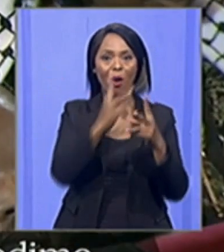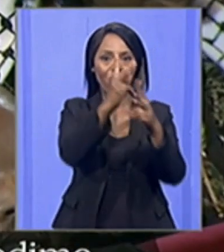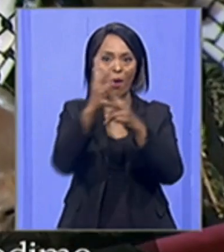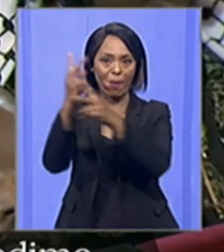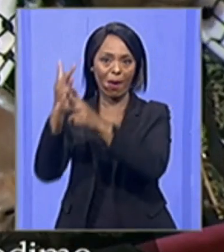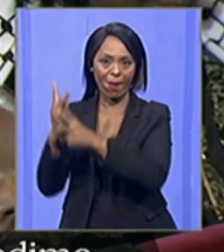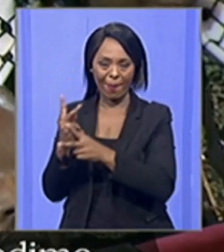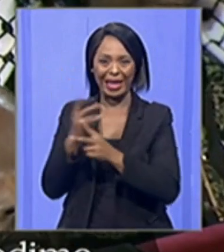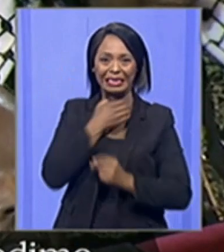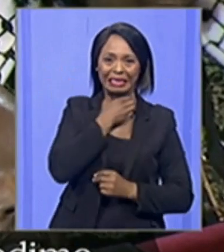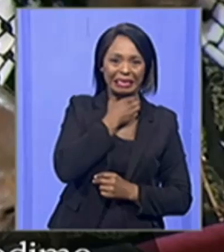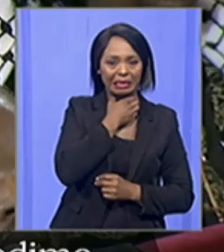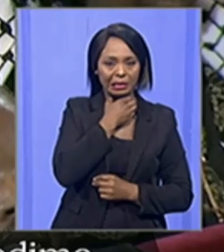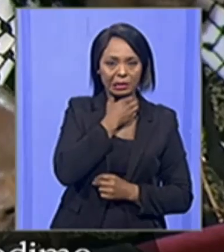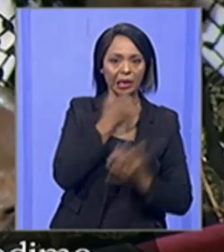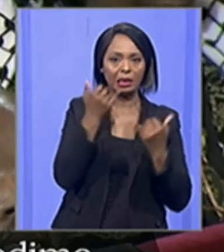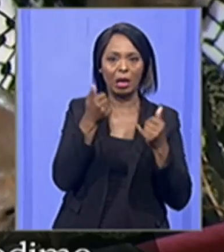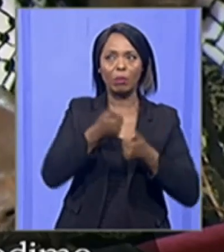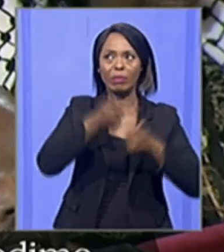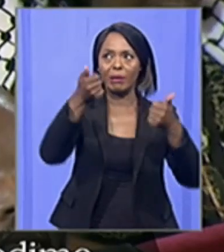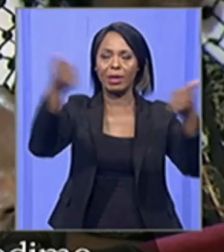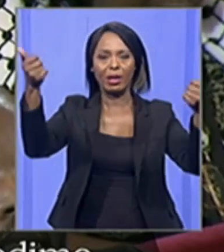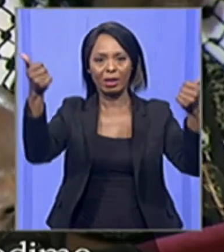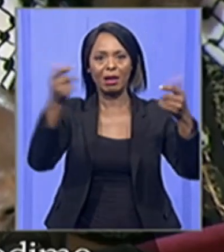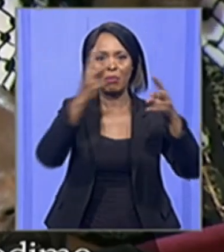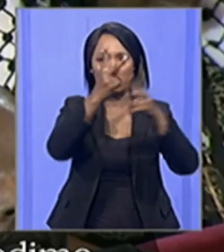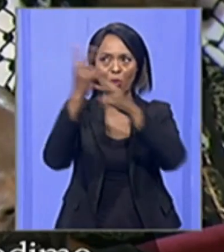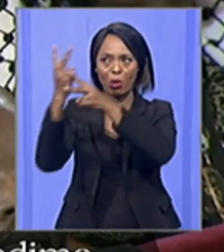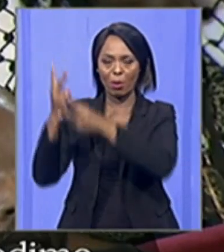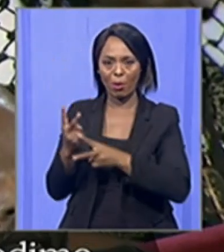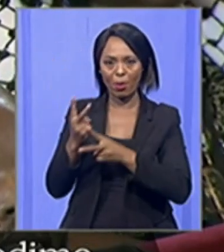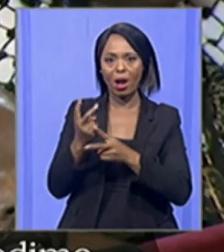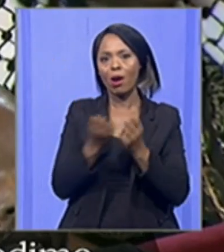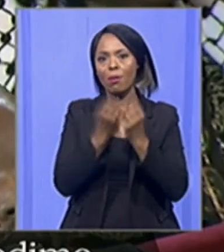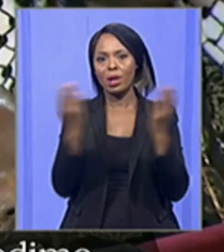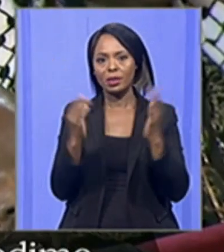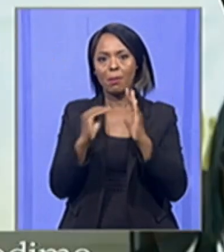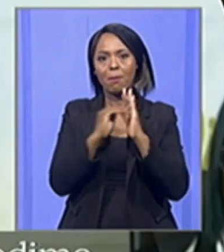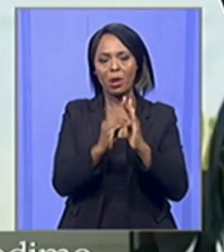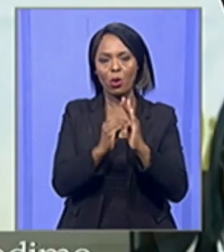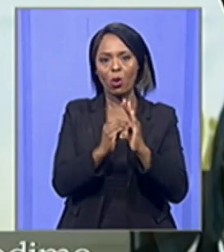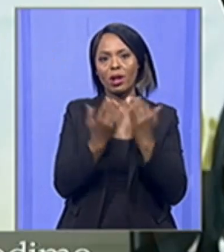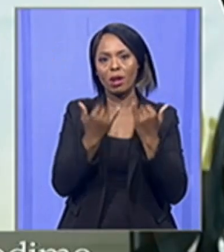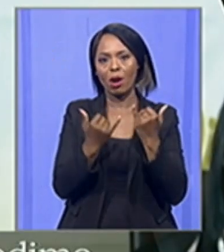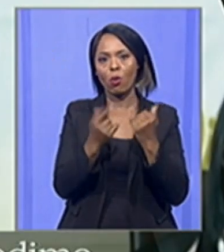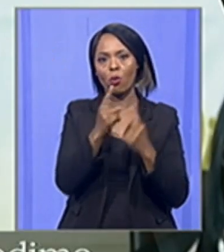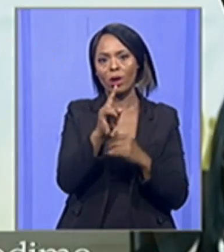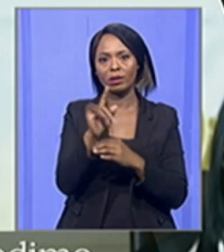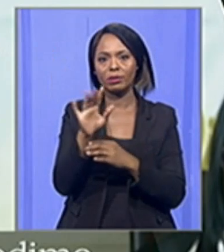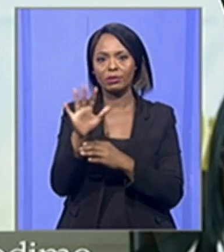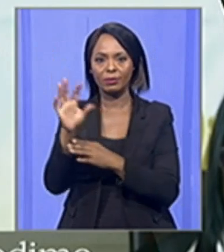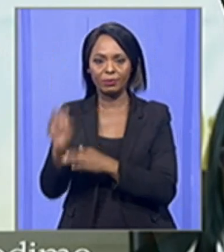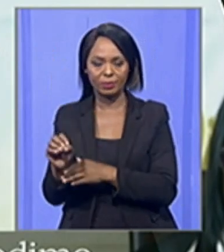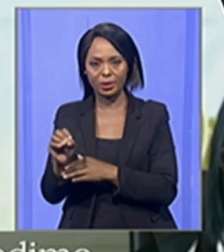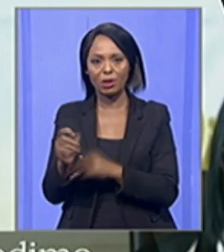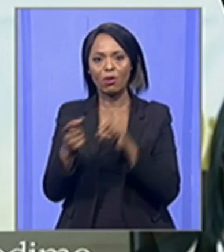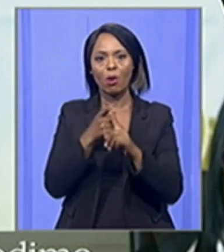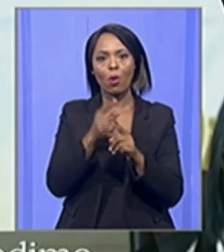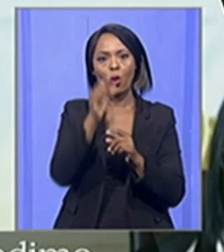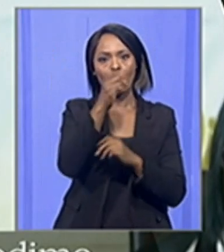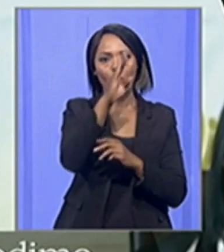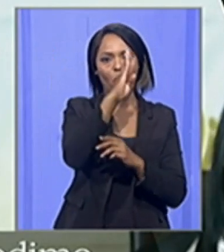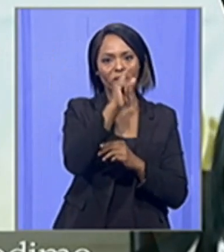matlotlo e re nepile go gomišetša morago mašeleng a go balla go dibilione tše 150 go tšwa go Gold for Rain Contingency